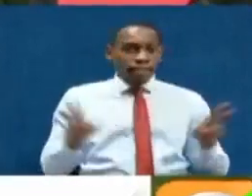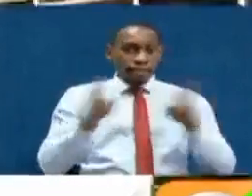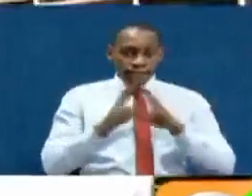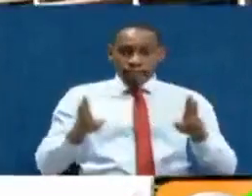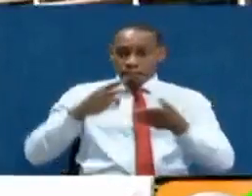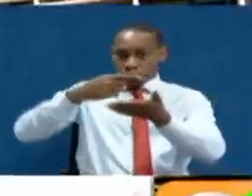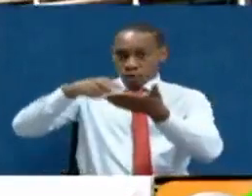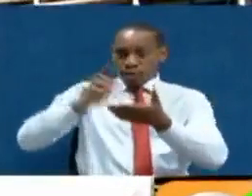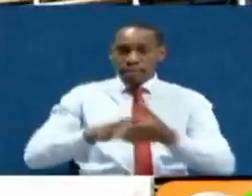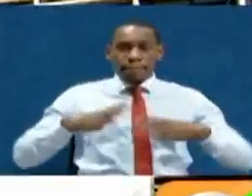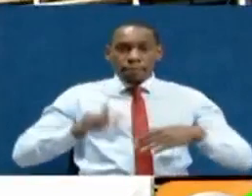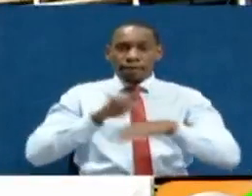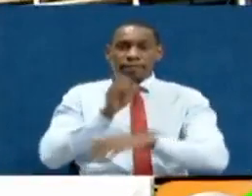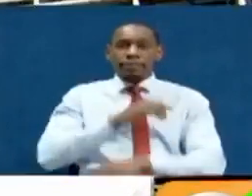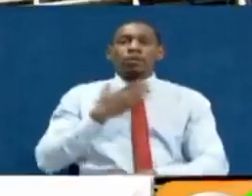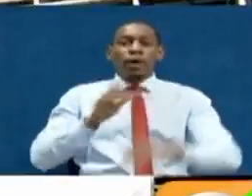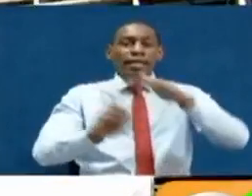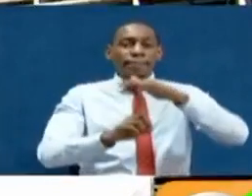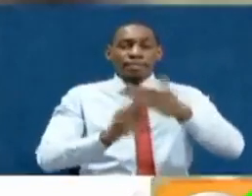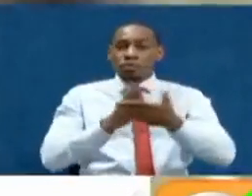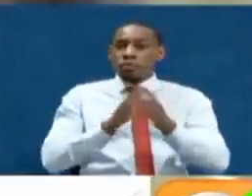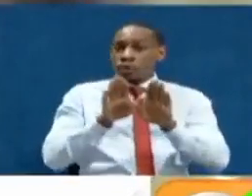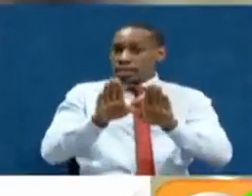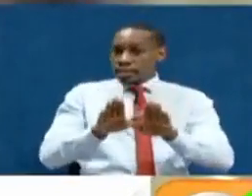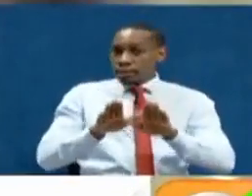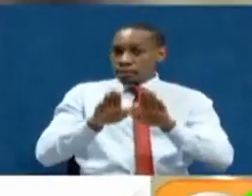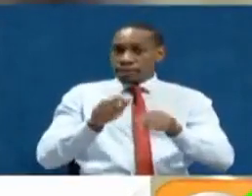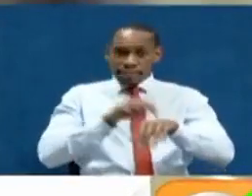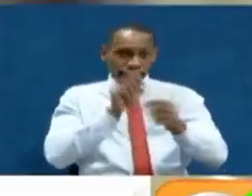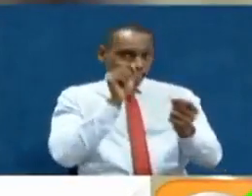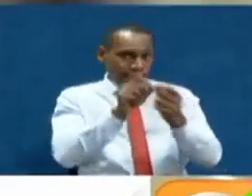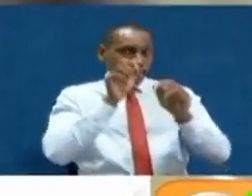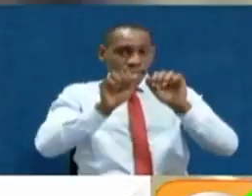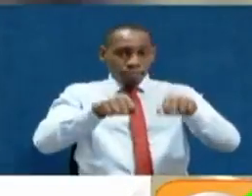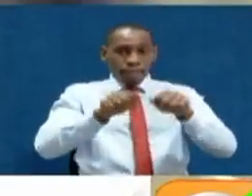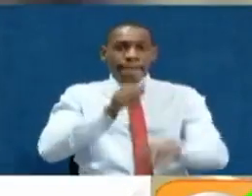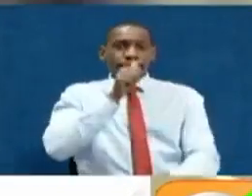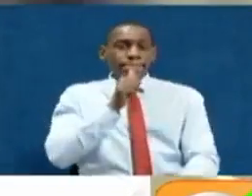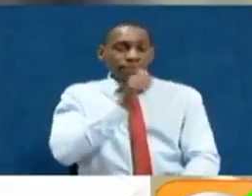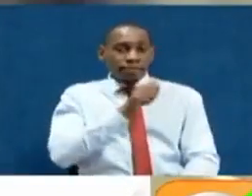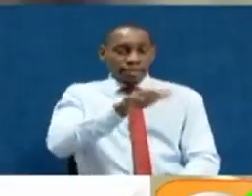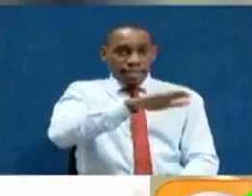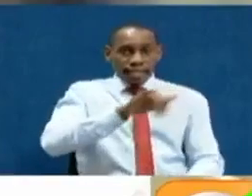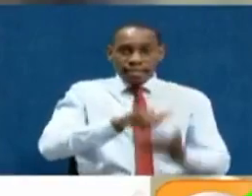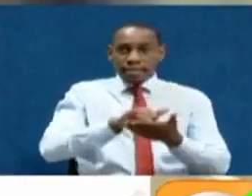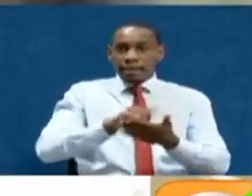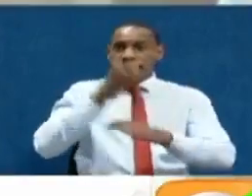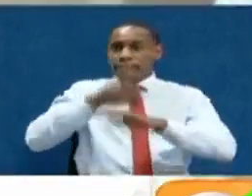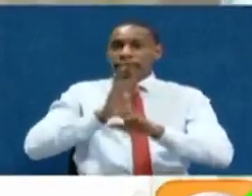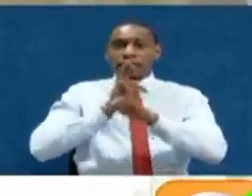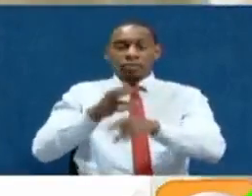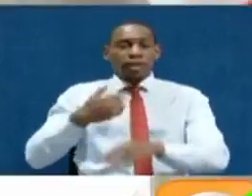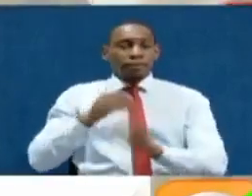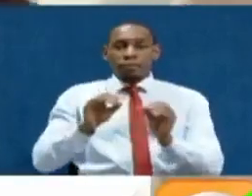very accurate. Those affected now want the ministry to be keen on the effectiveness of testing capabilities of private facilities to avoid false